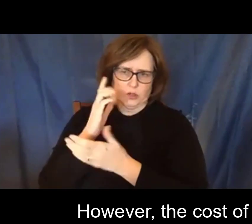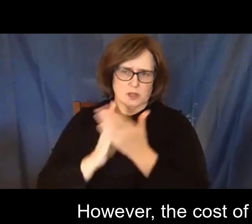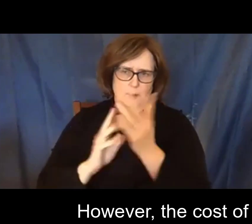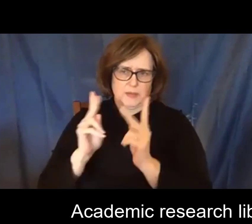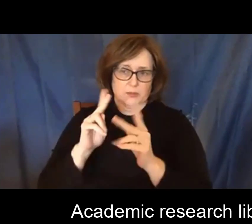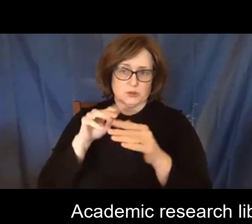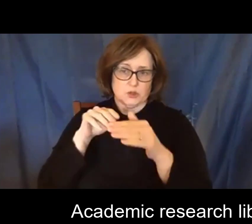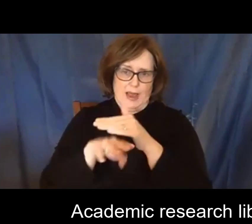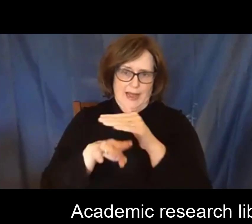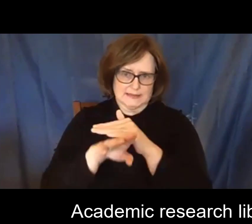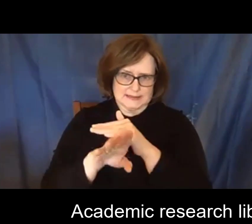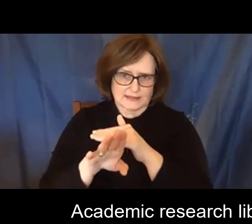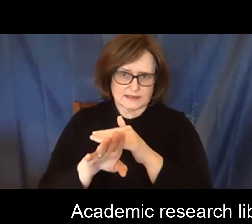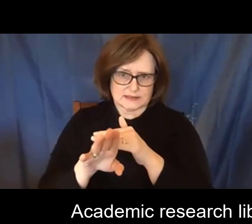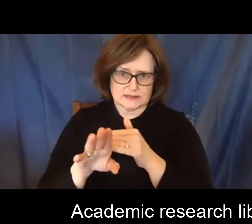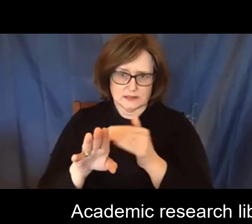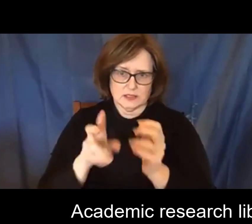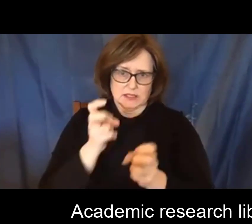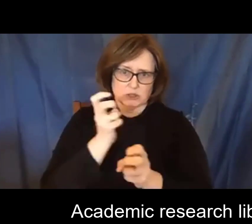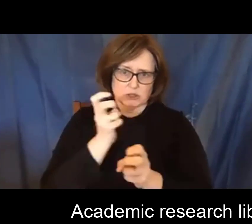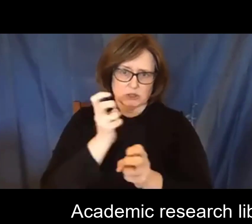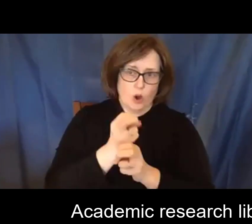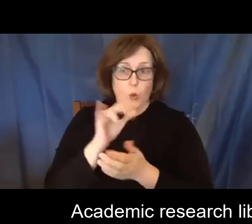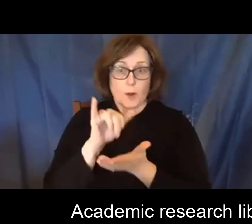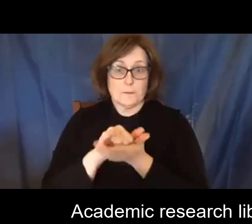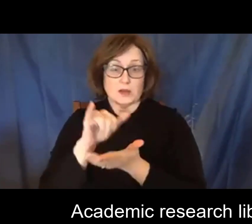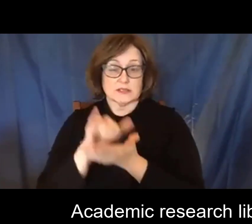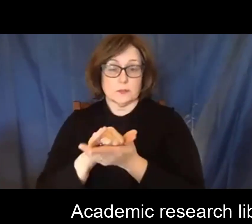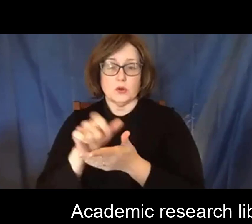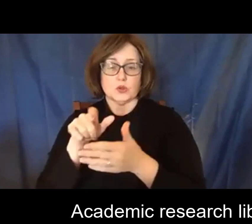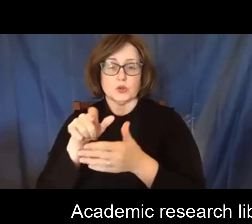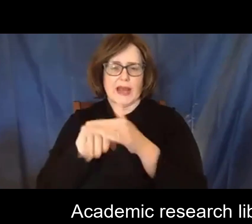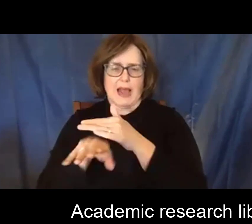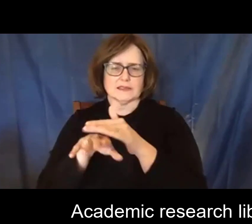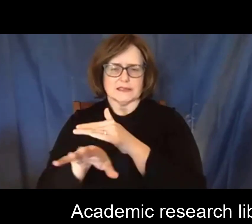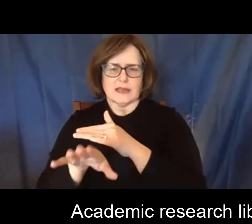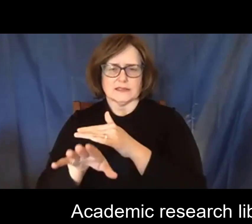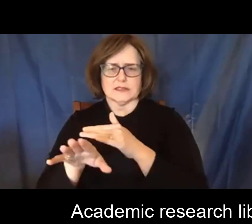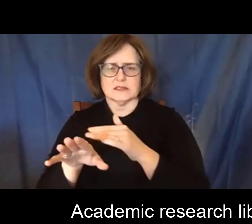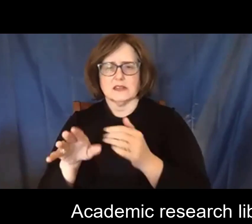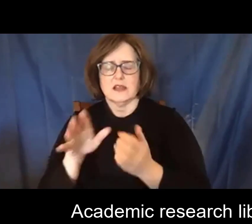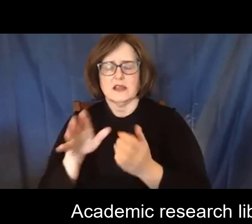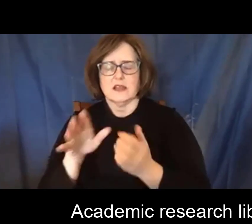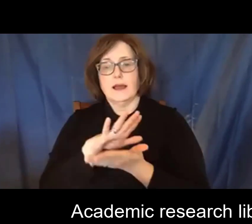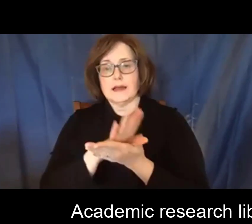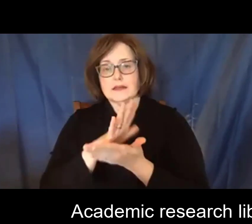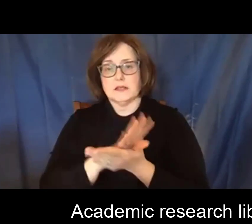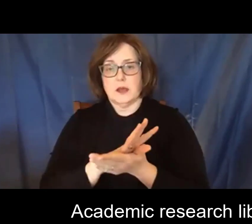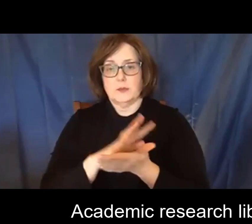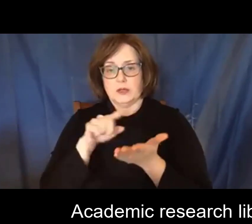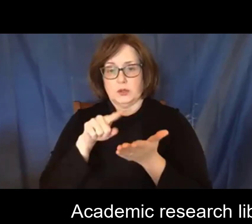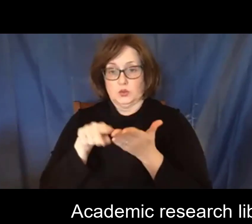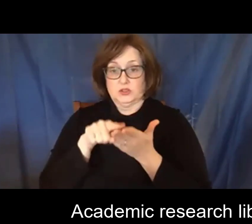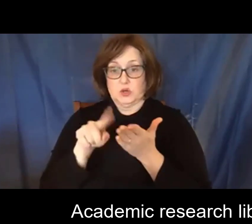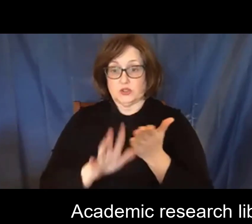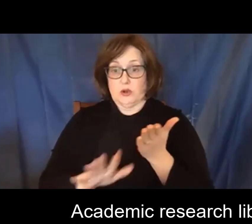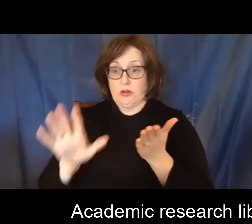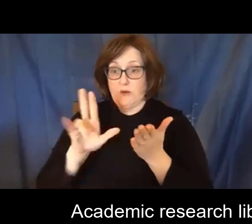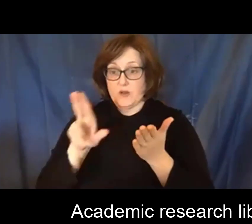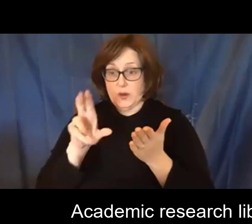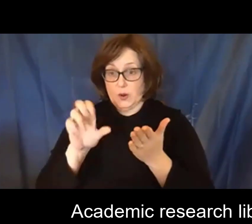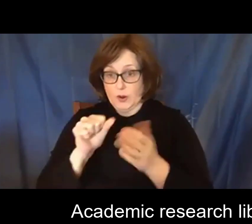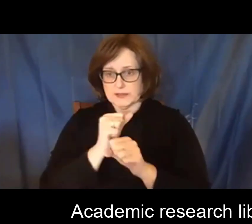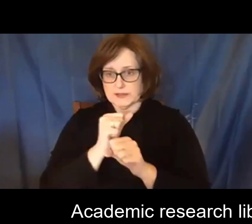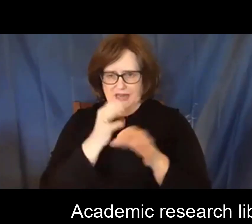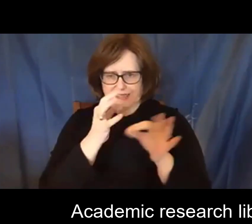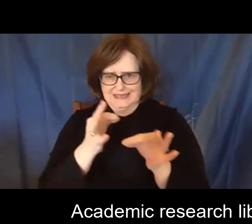impossible. Academic research libraries all over the United States are making tough decisions about which serials to